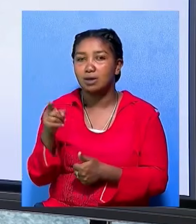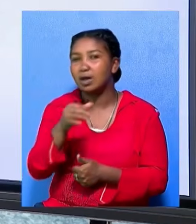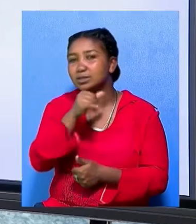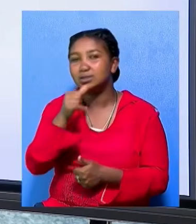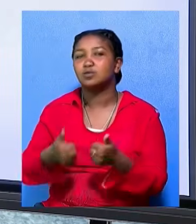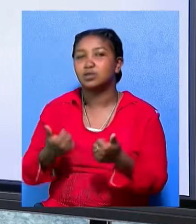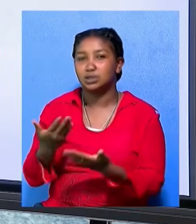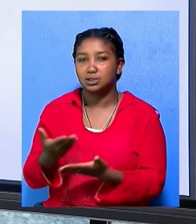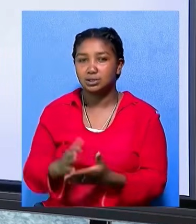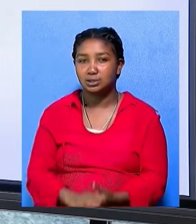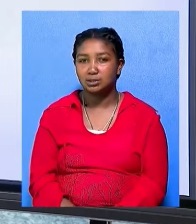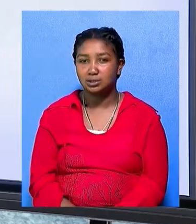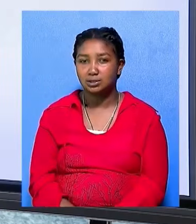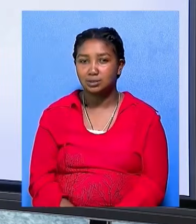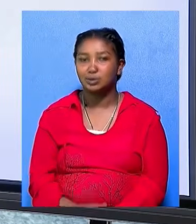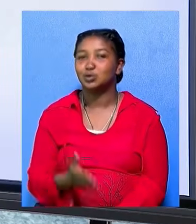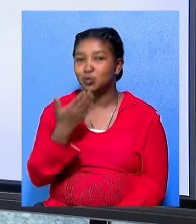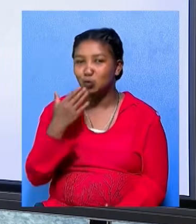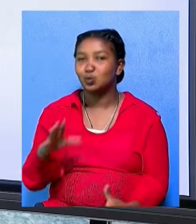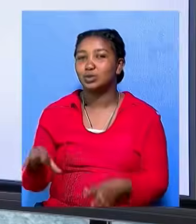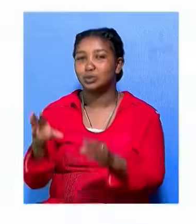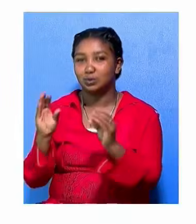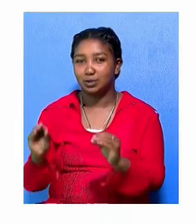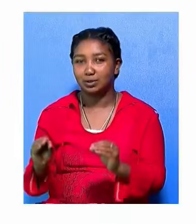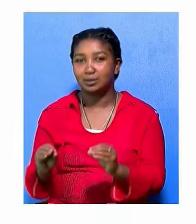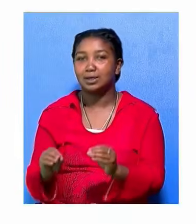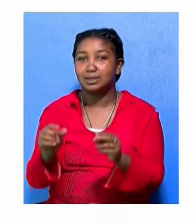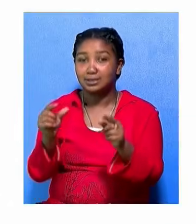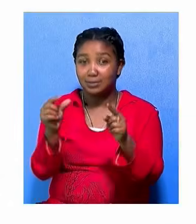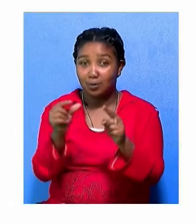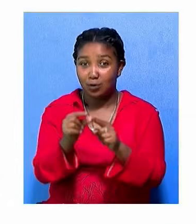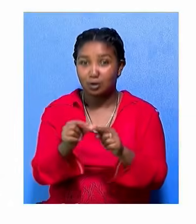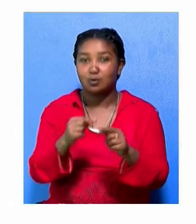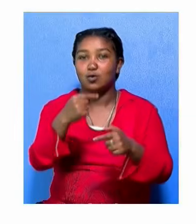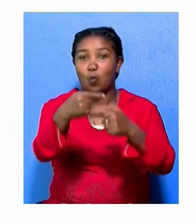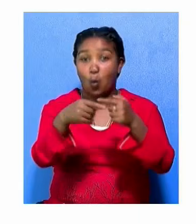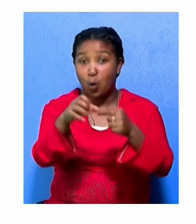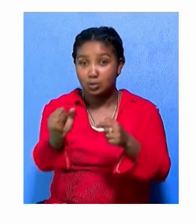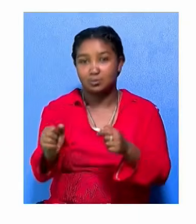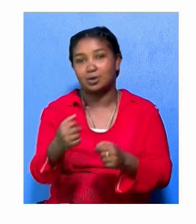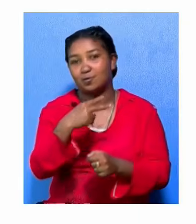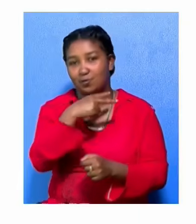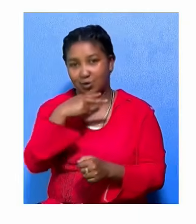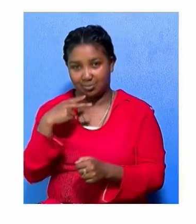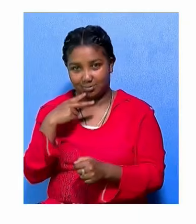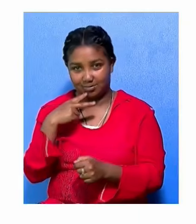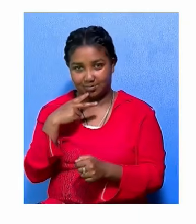adjective? Good student. The word goes is verb here.